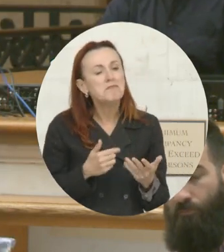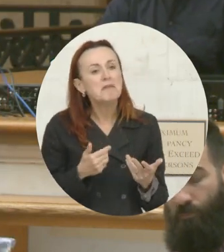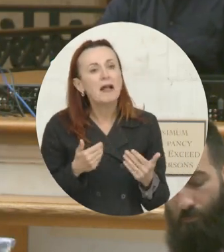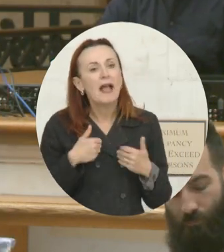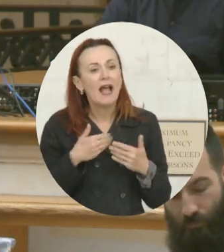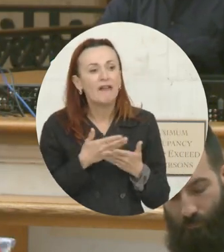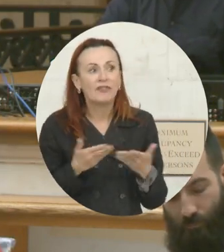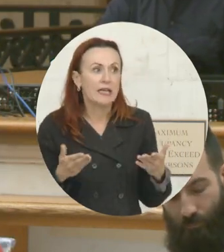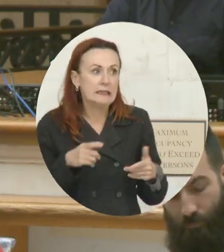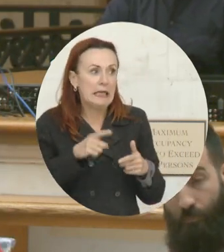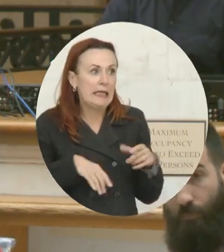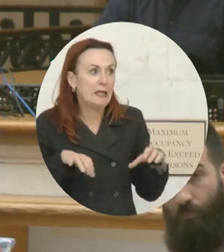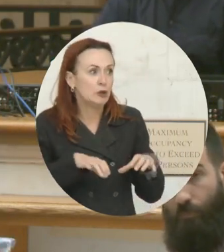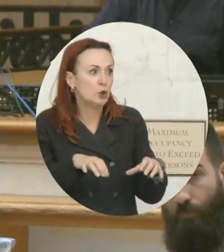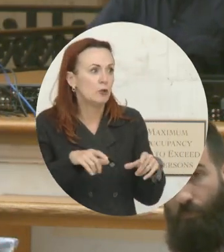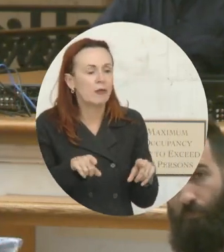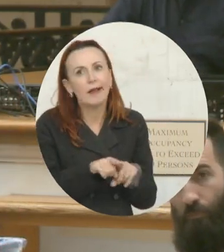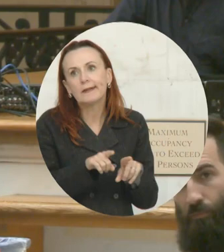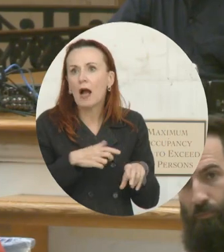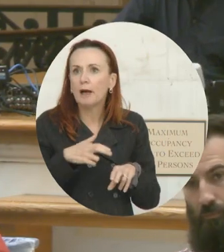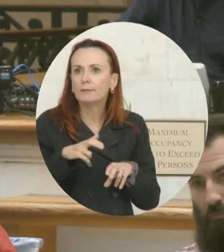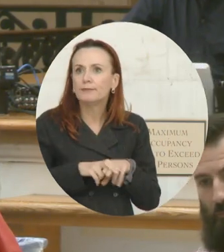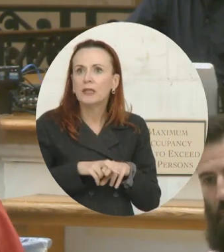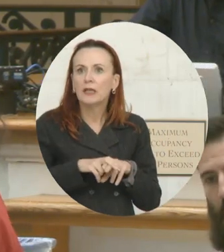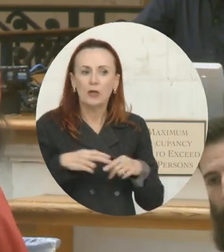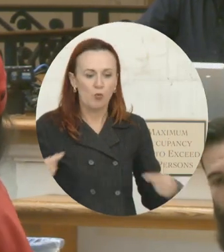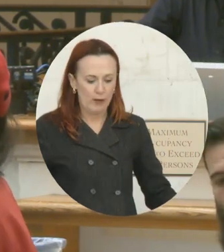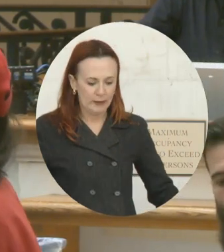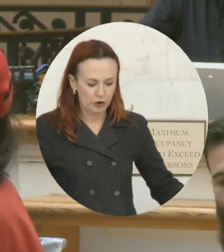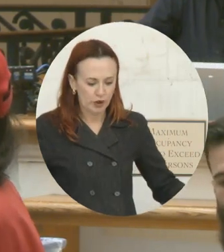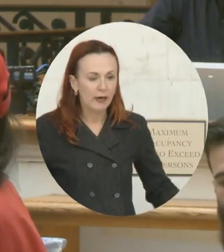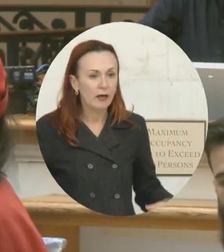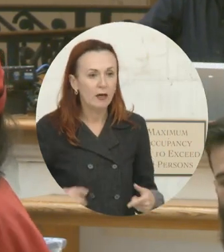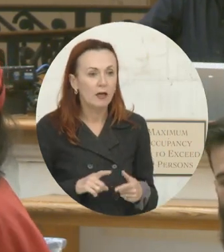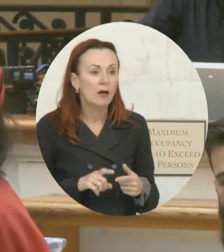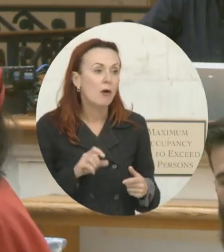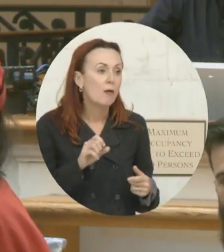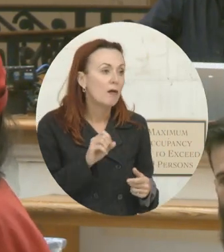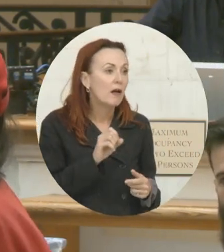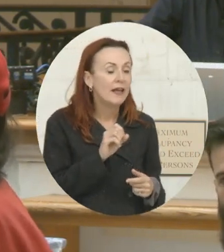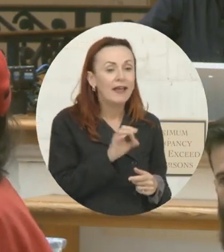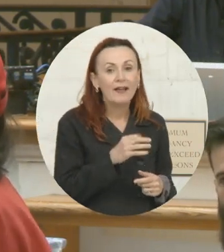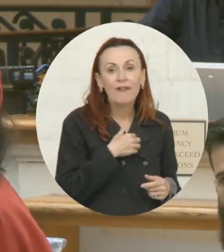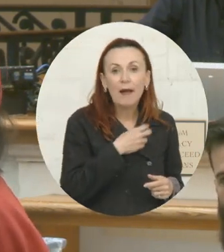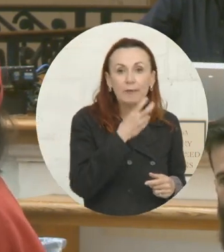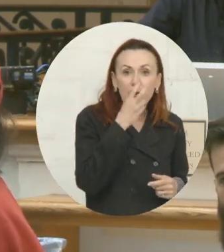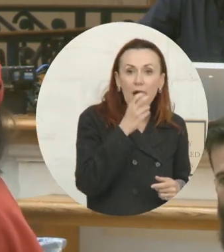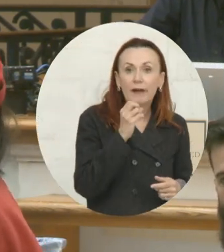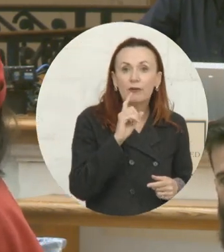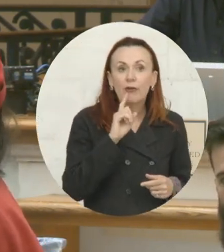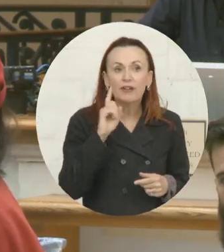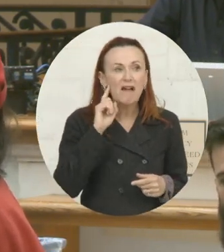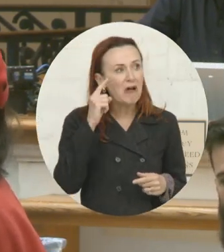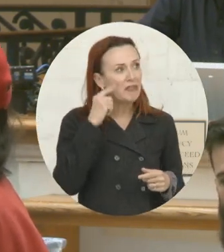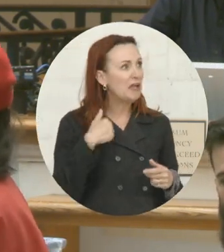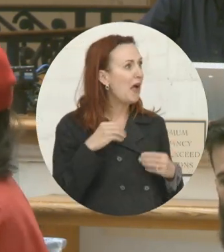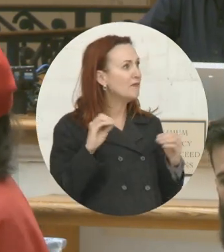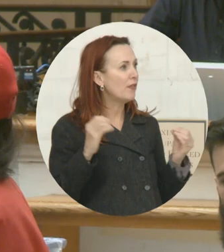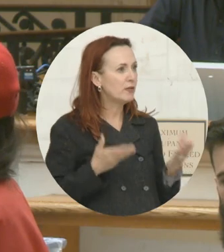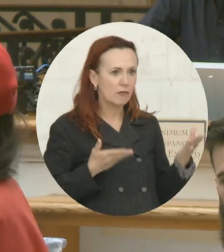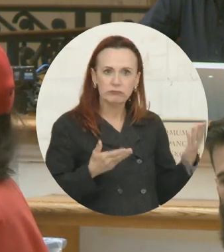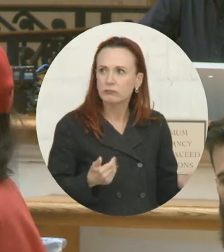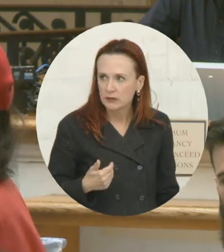in a wheelchair and you go, what do I have to offer? If I'm blind or if I'm deaf, I'm going, what do I have to offer?